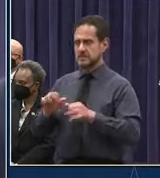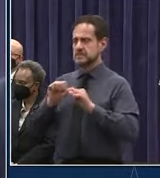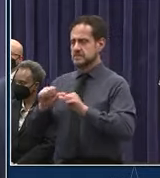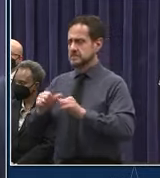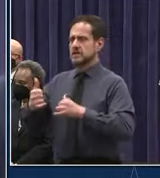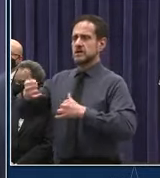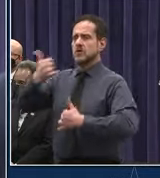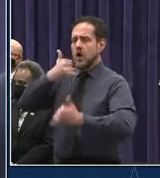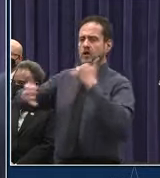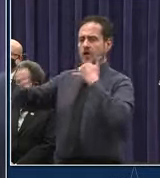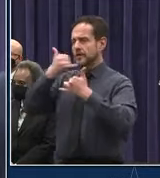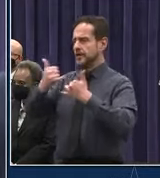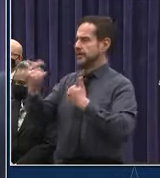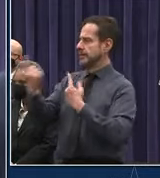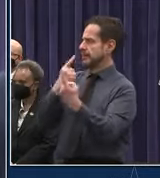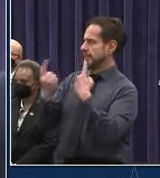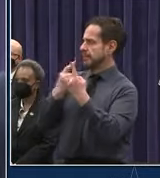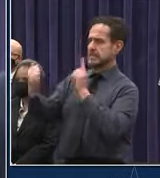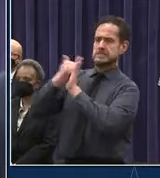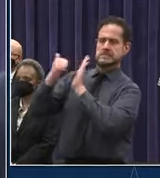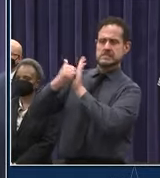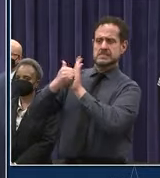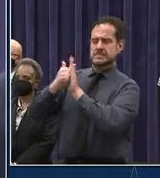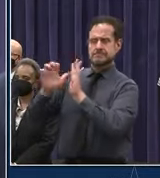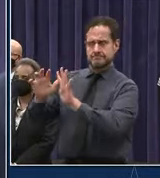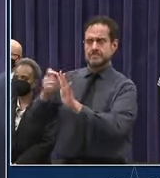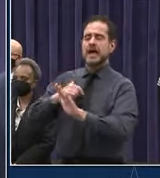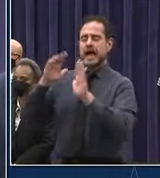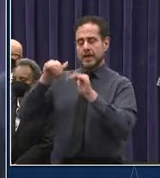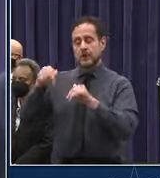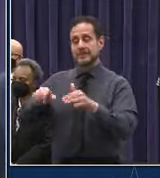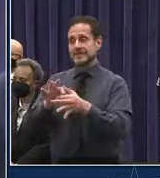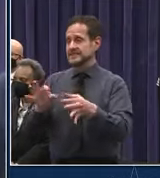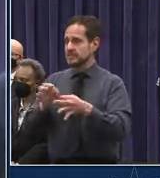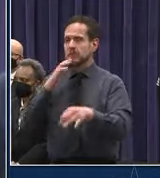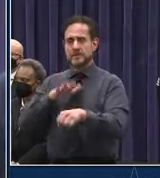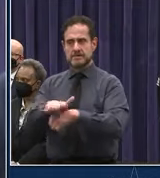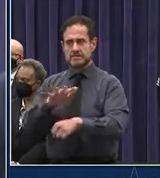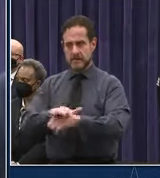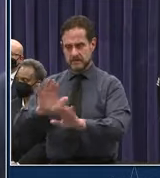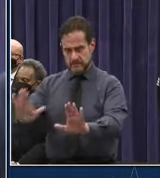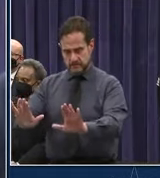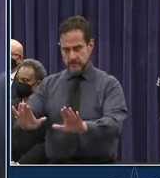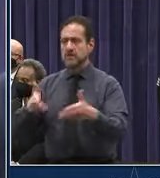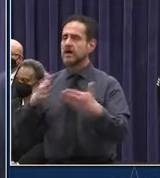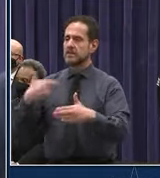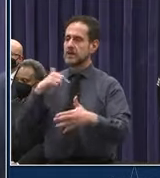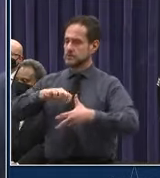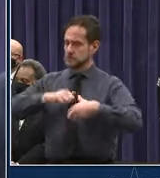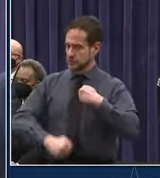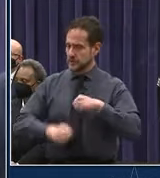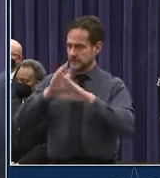knocks on my front door. I hope this statement is more than enough and you let us grieve in peace.